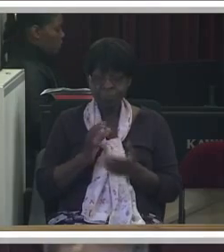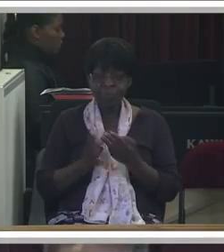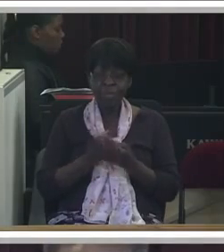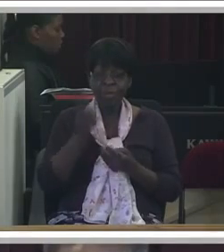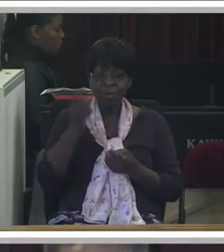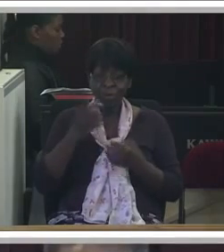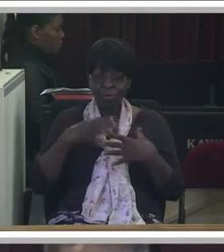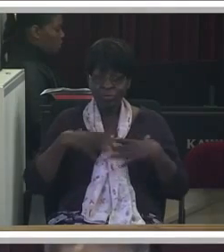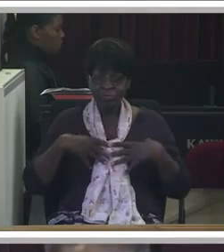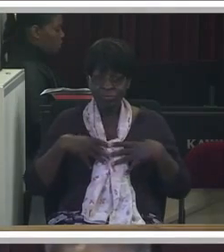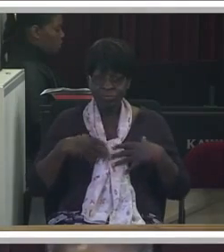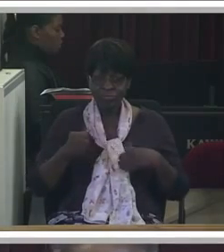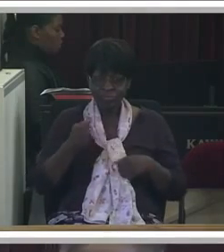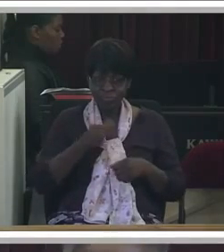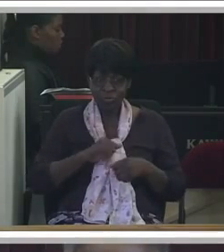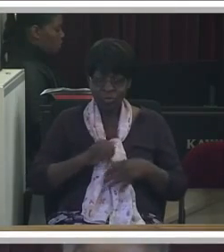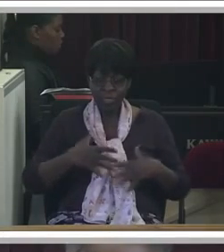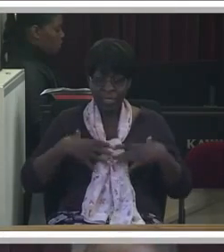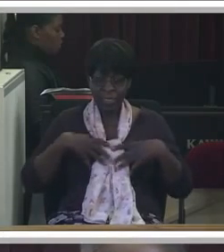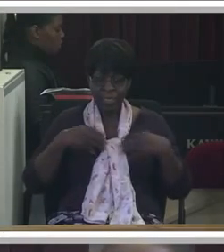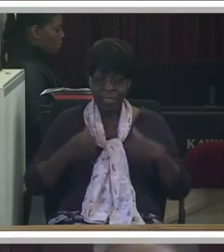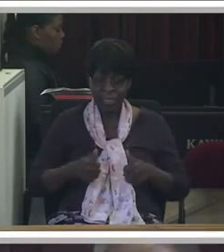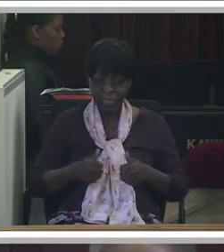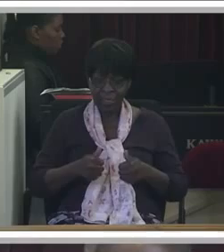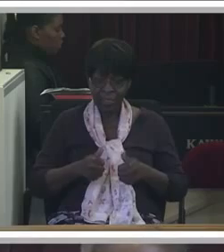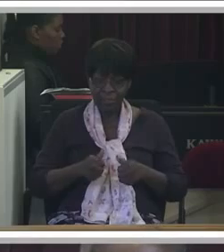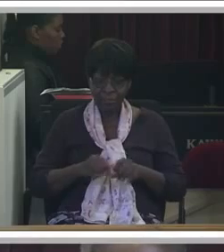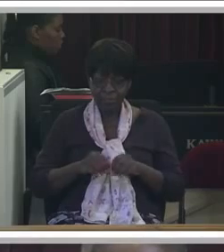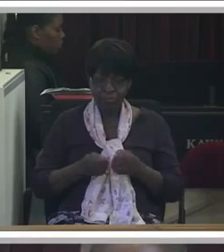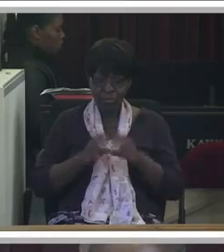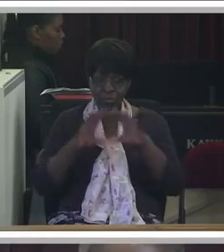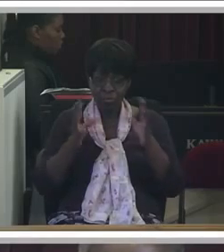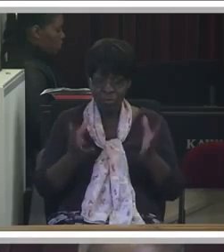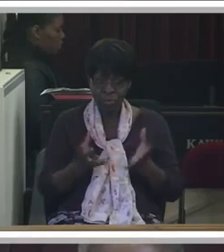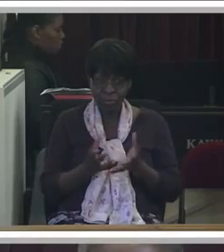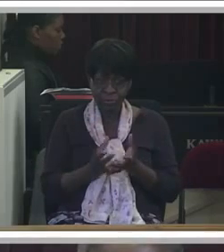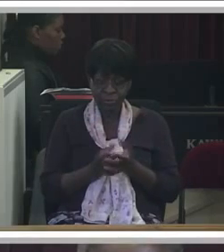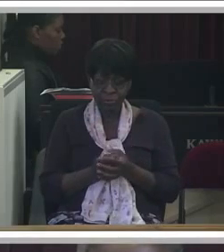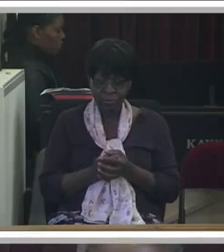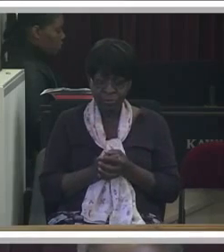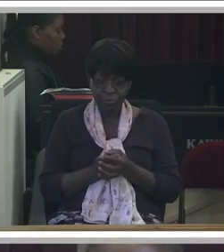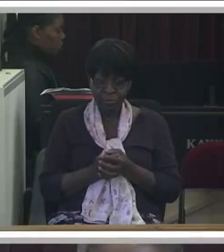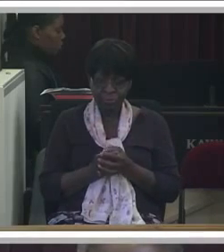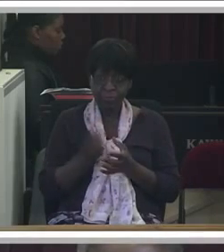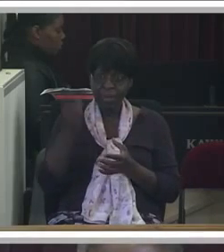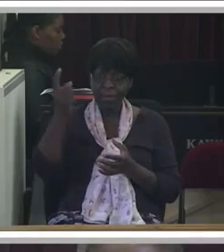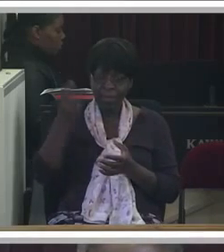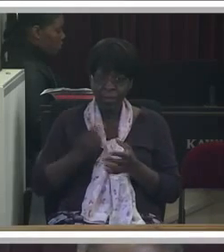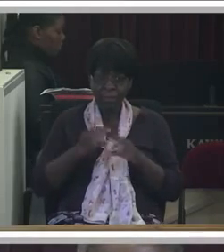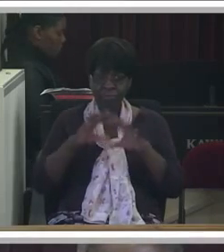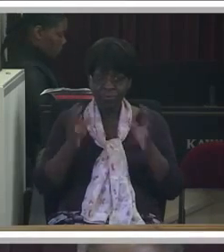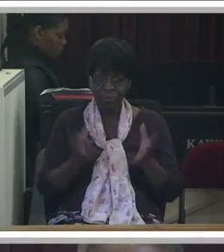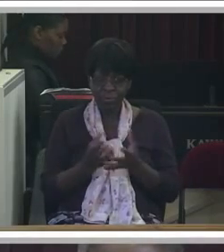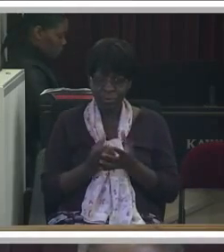lives was by coming to earth himself and taking punishment for sin in our